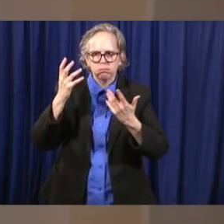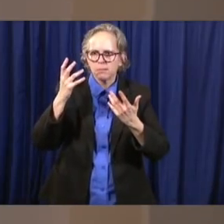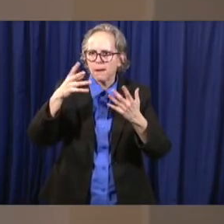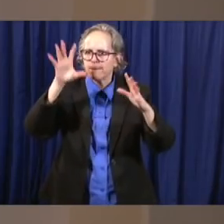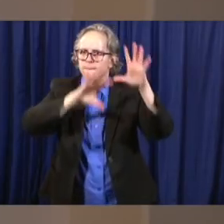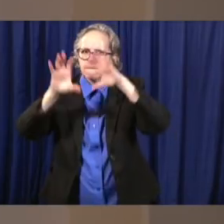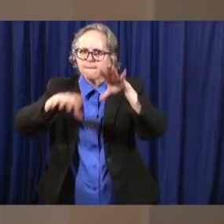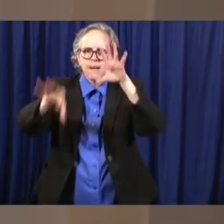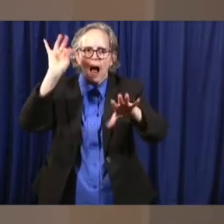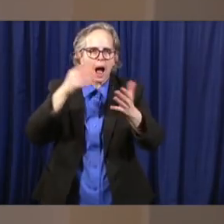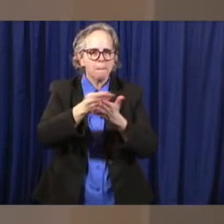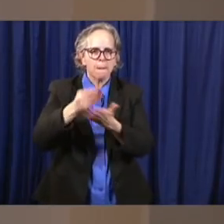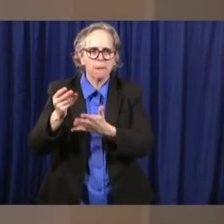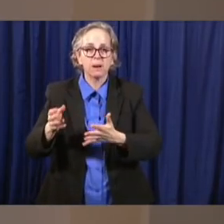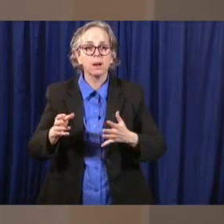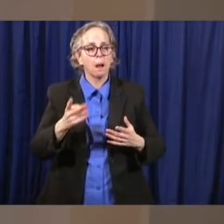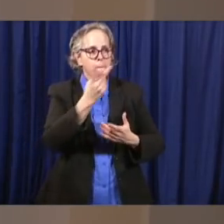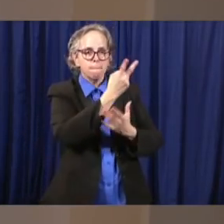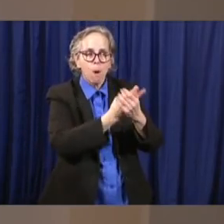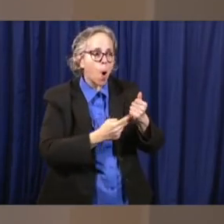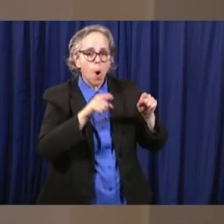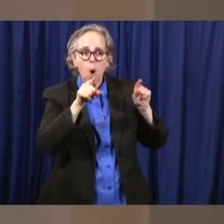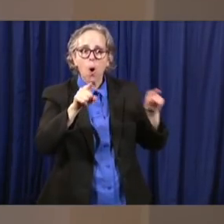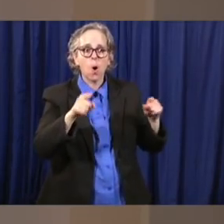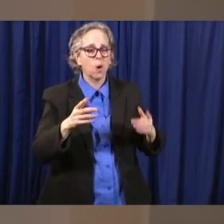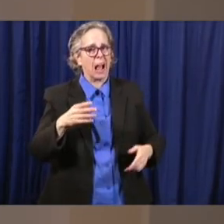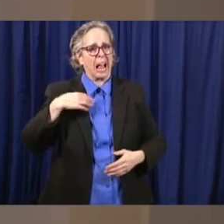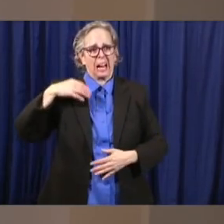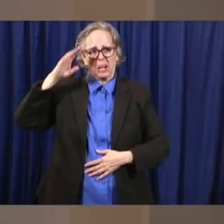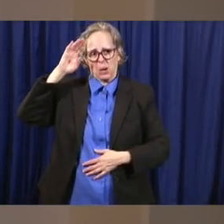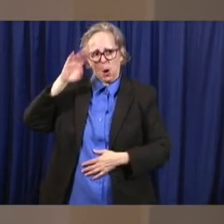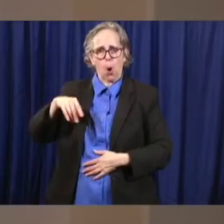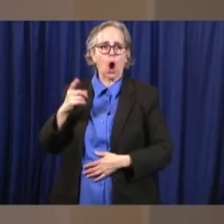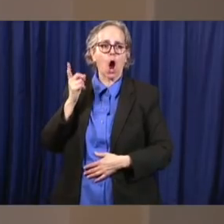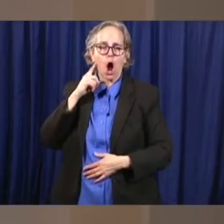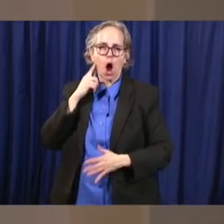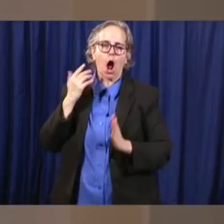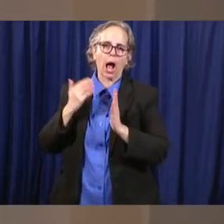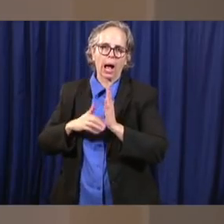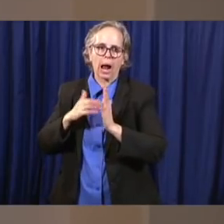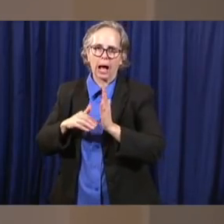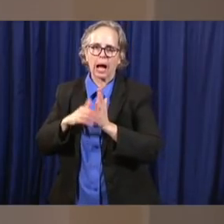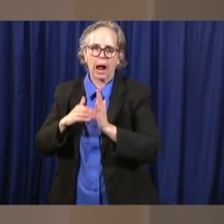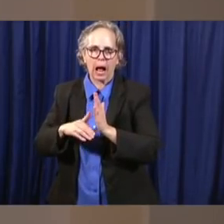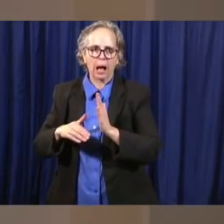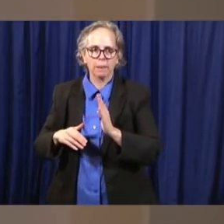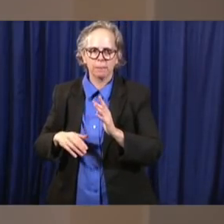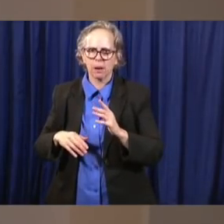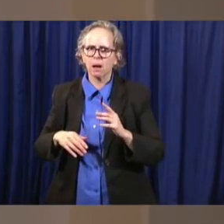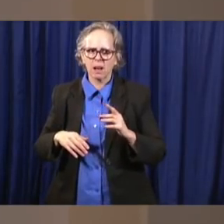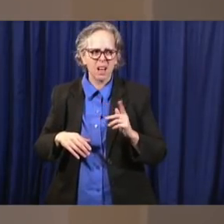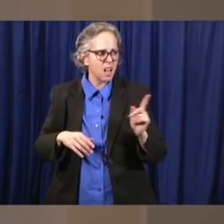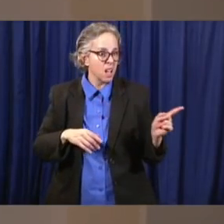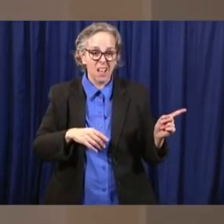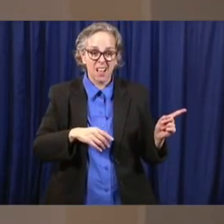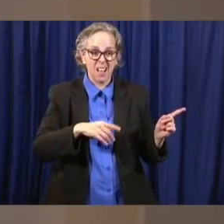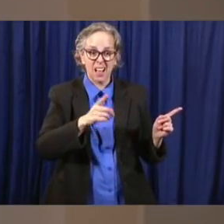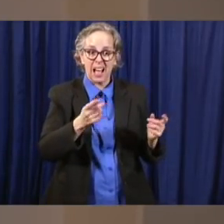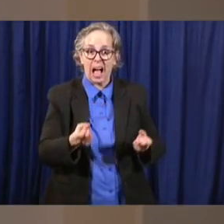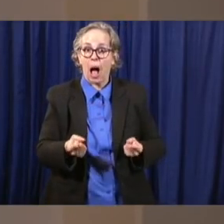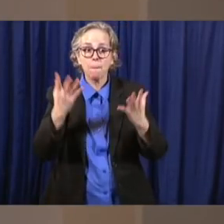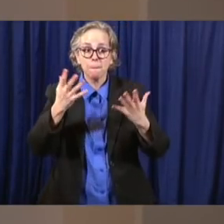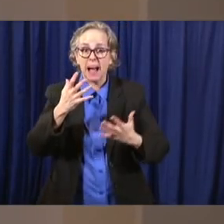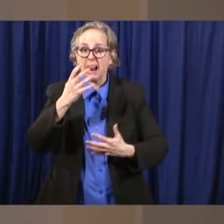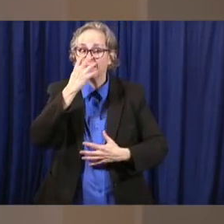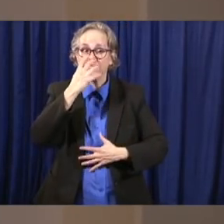and it's just, this is a little redundant, but this is what the governor and Dr. Acton talk about every day. How many ventilators you need is